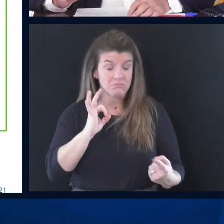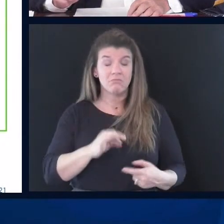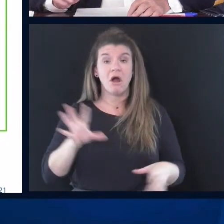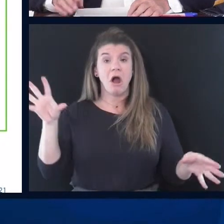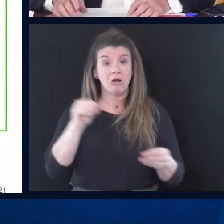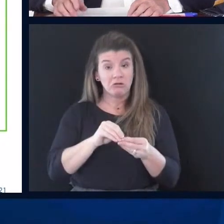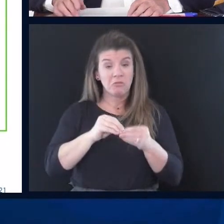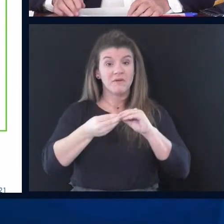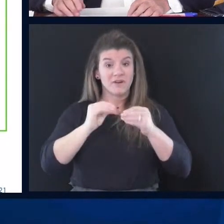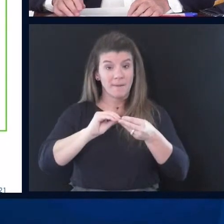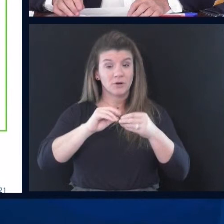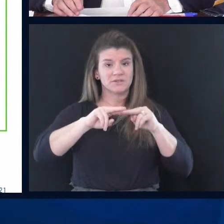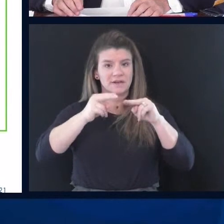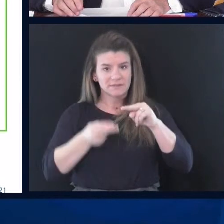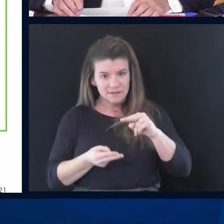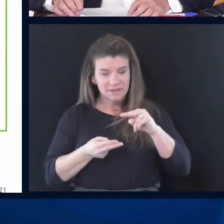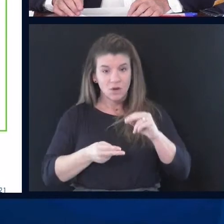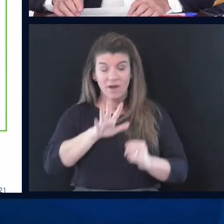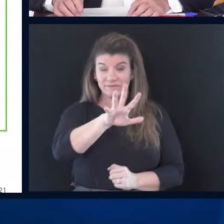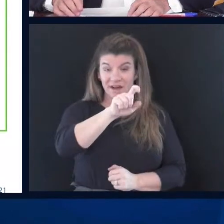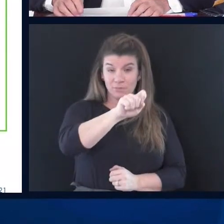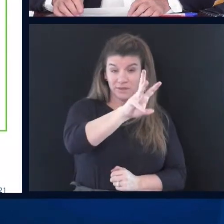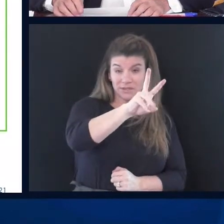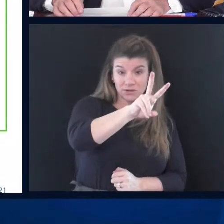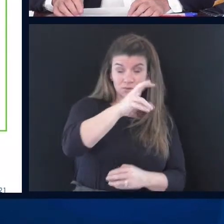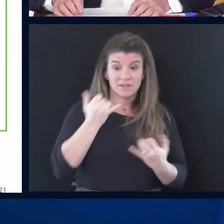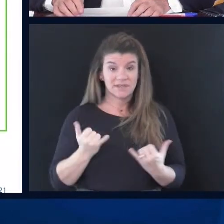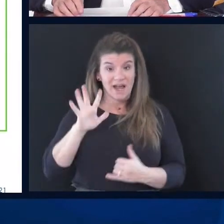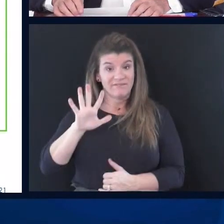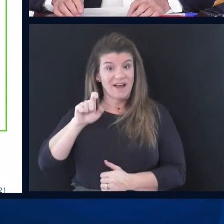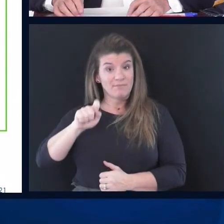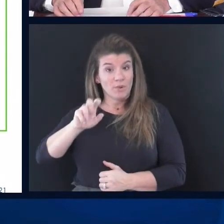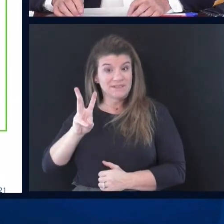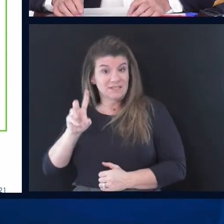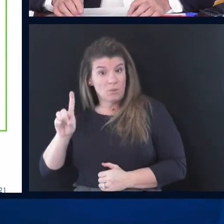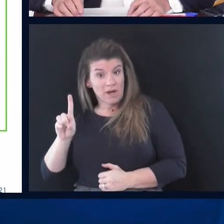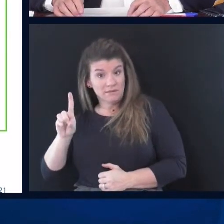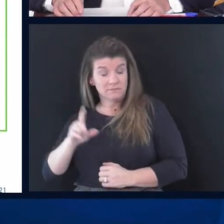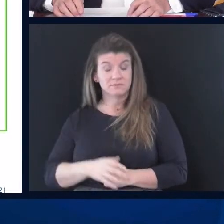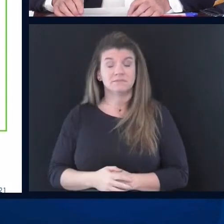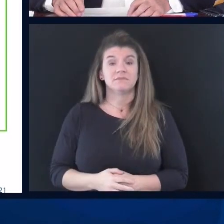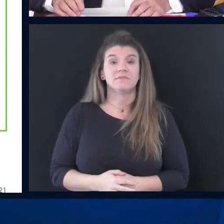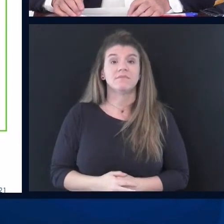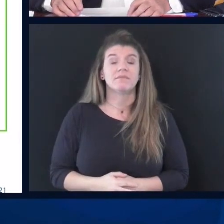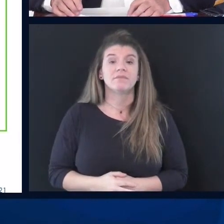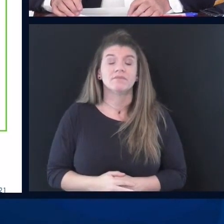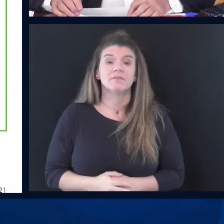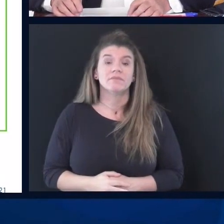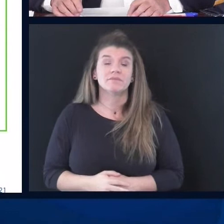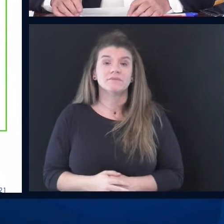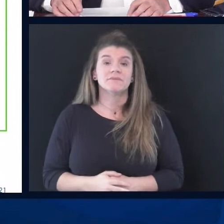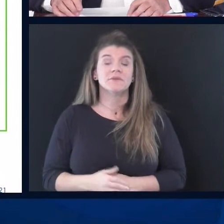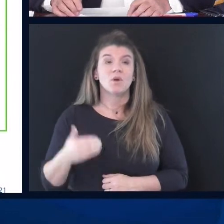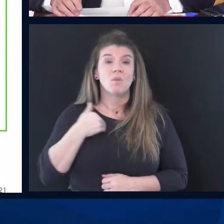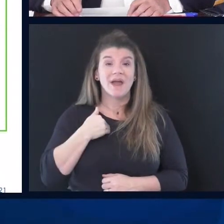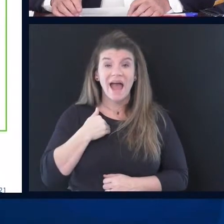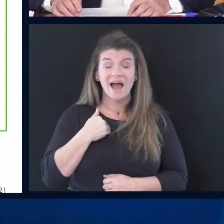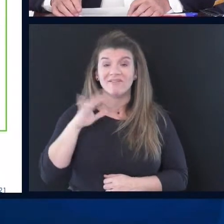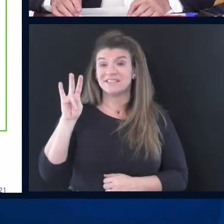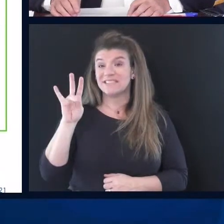cumulative rate has ticked down from 5.62 to 5.61. We have